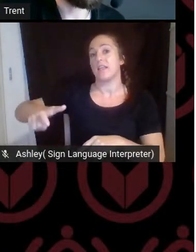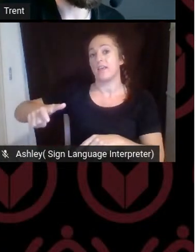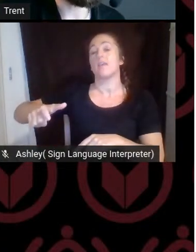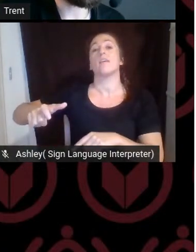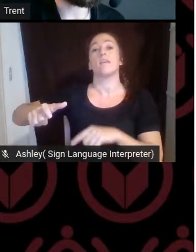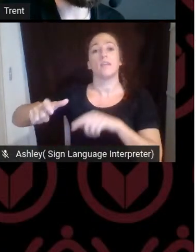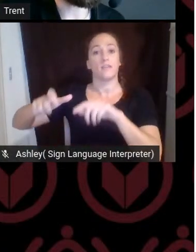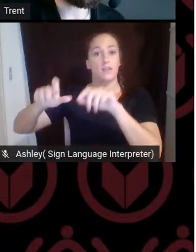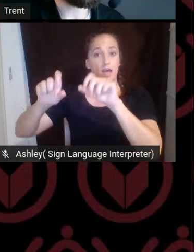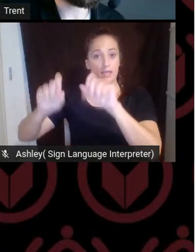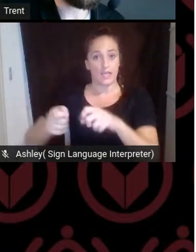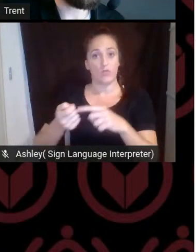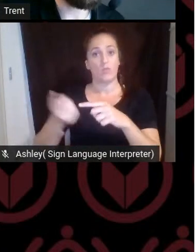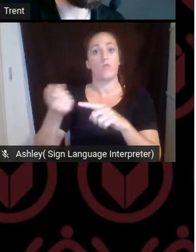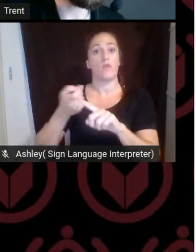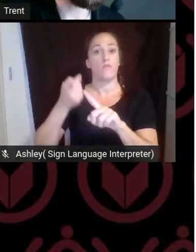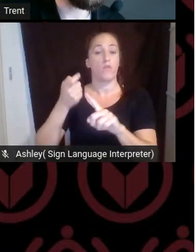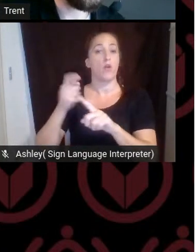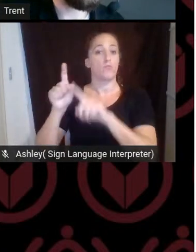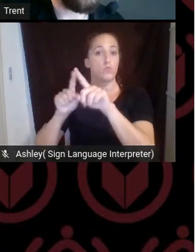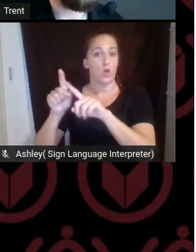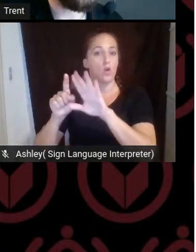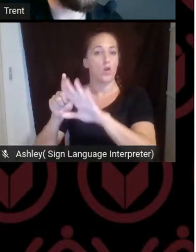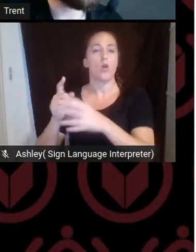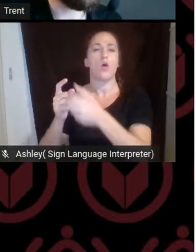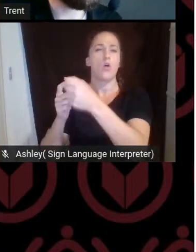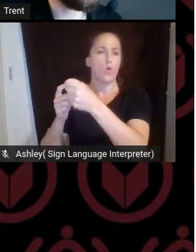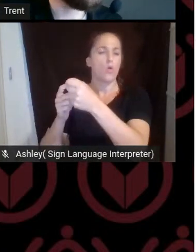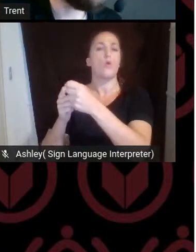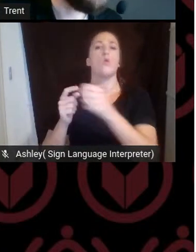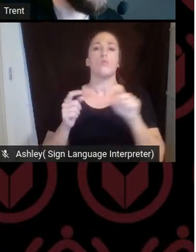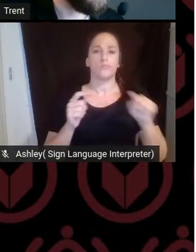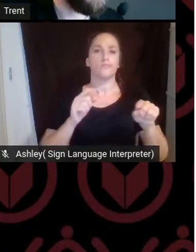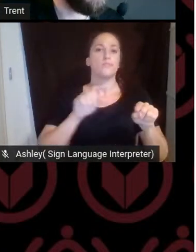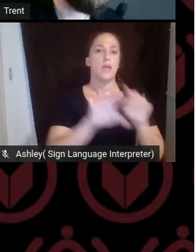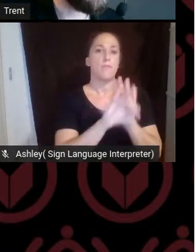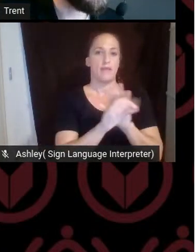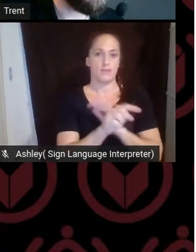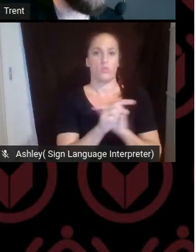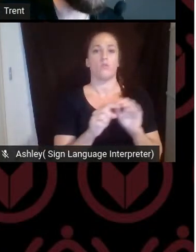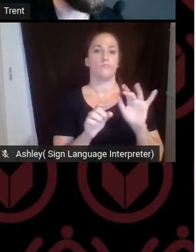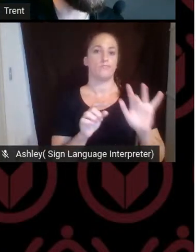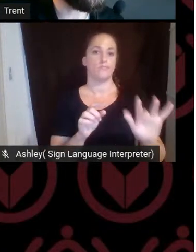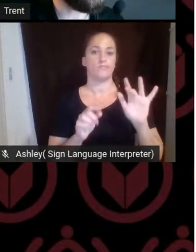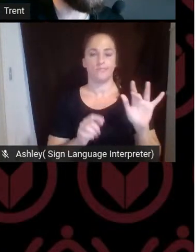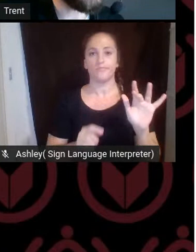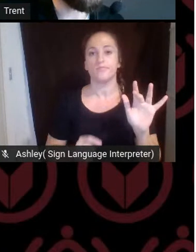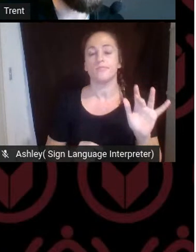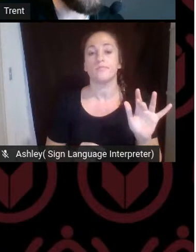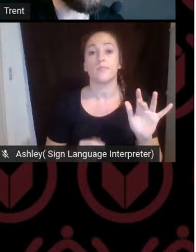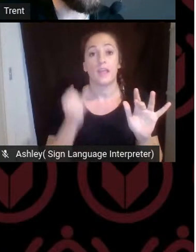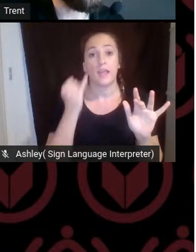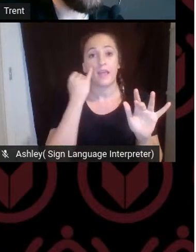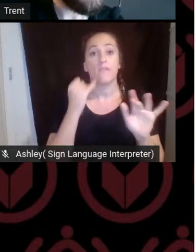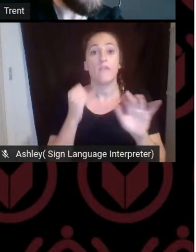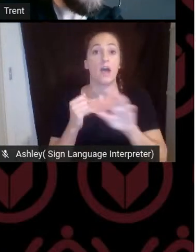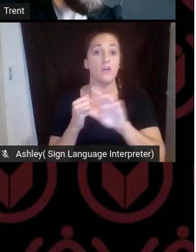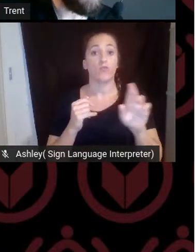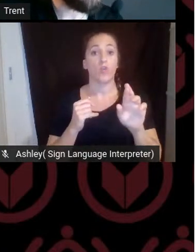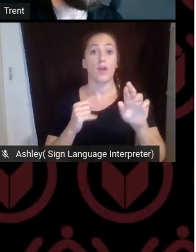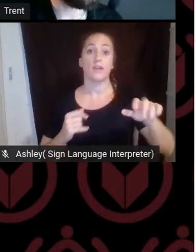starred. Instead, let me click on this one. I know this isn't in my drive. I've got this image here. So I'm going to, if I just right